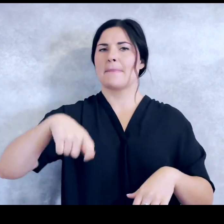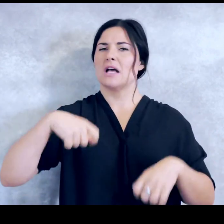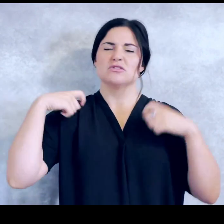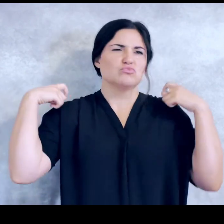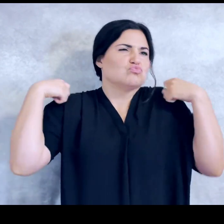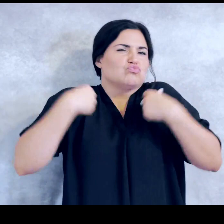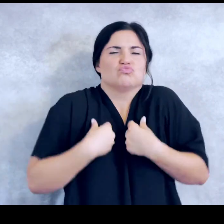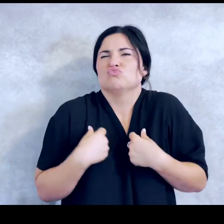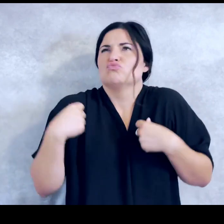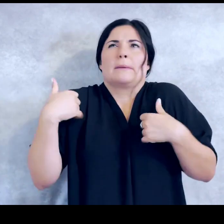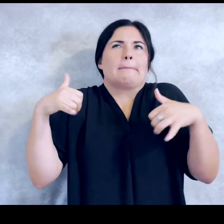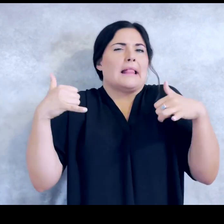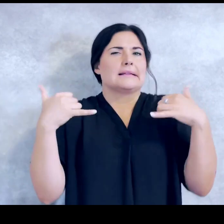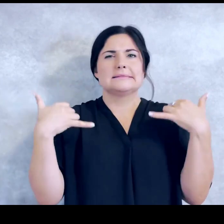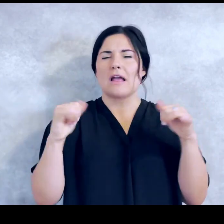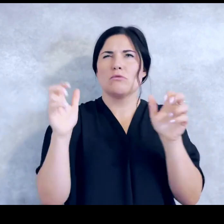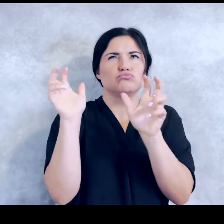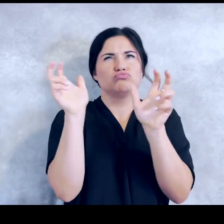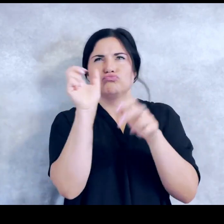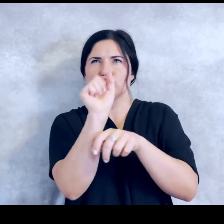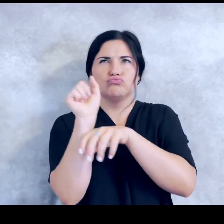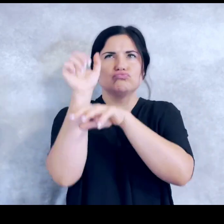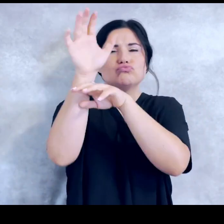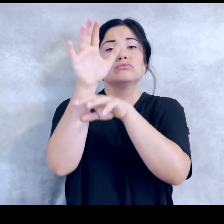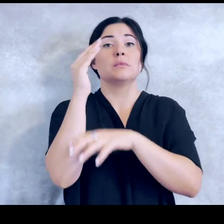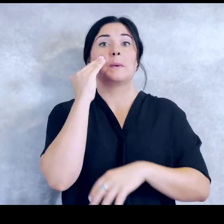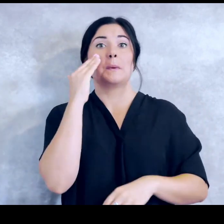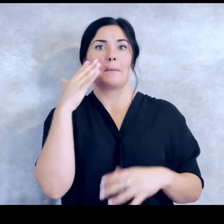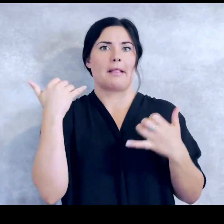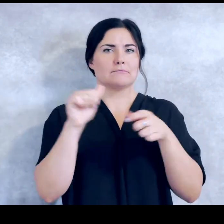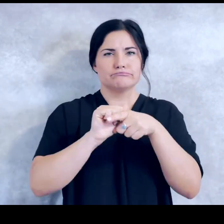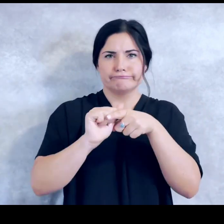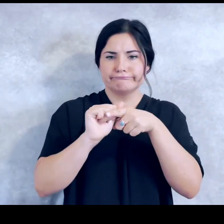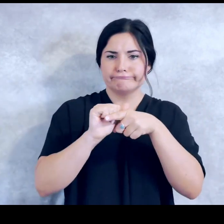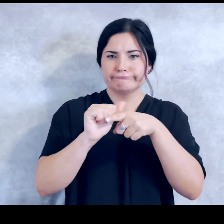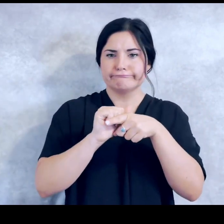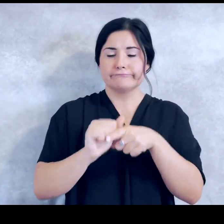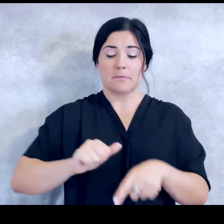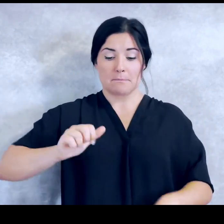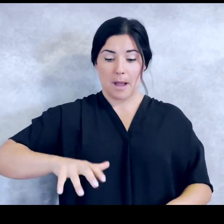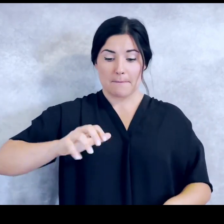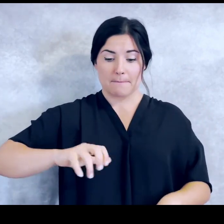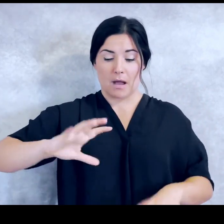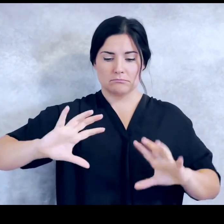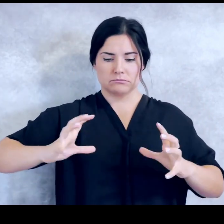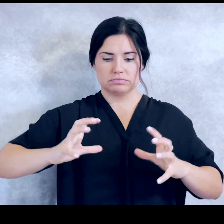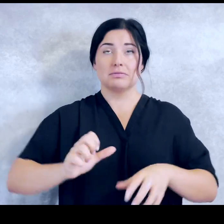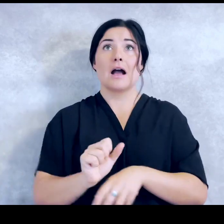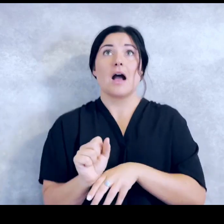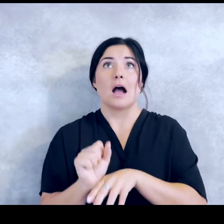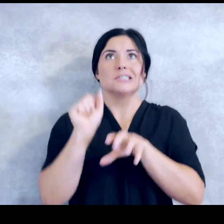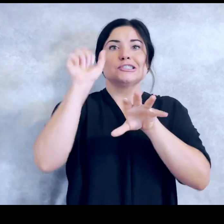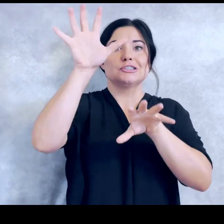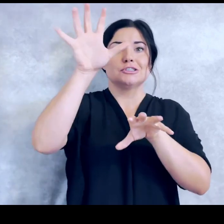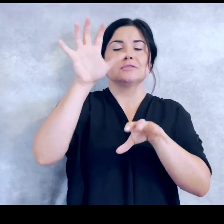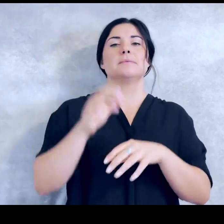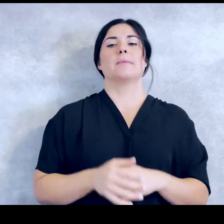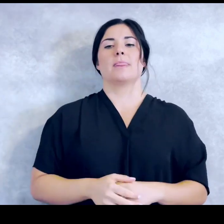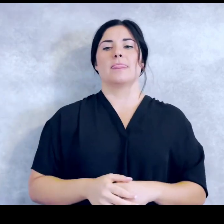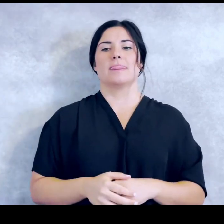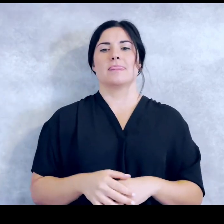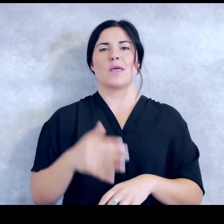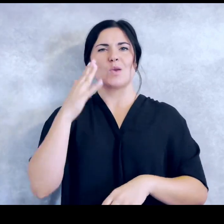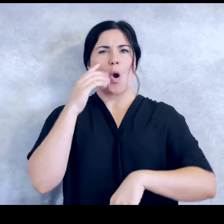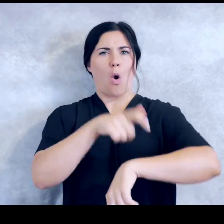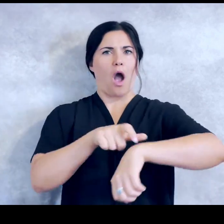cold. And I'm like, nope, I got to get it. I got to get it. I got to get this shot. And you kind of get your routine. You know what I mean? You just spin it. Just dribble, dribble, spin, ha,